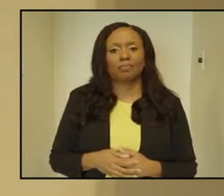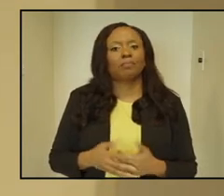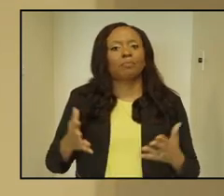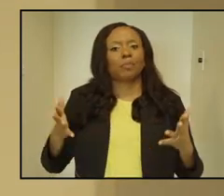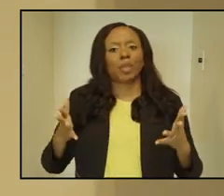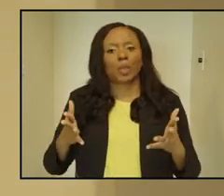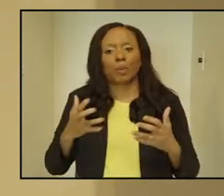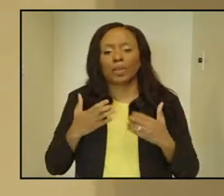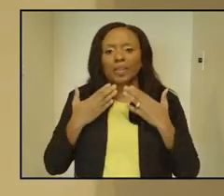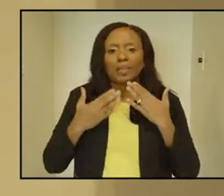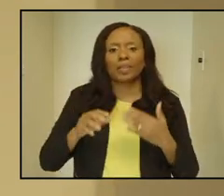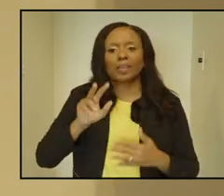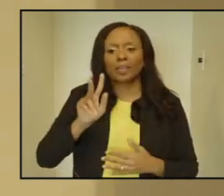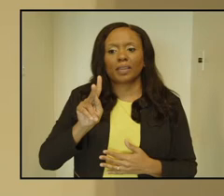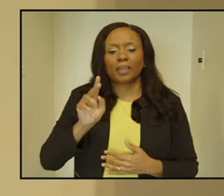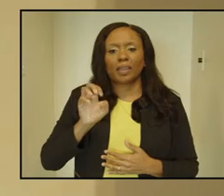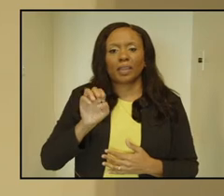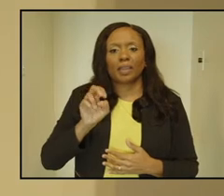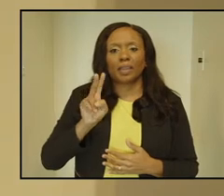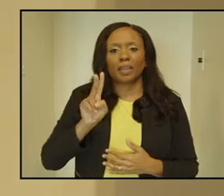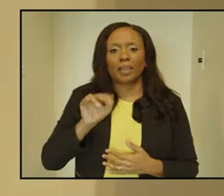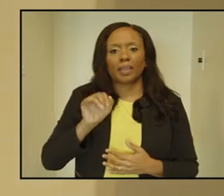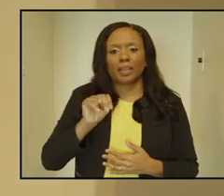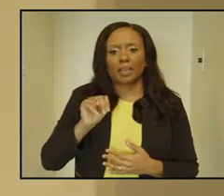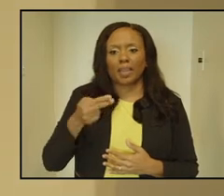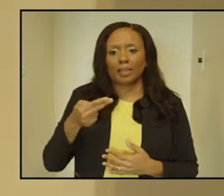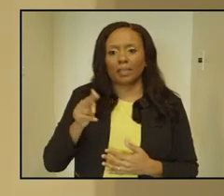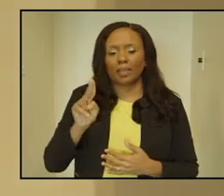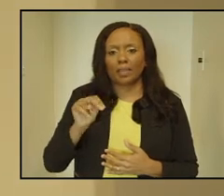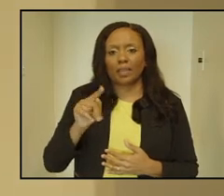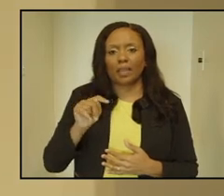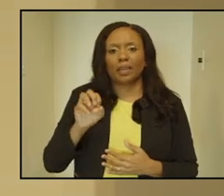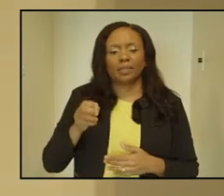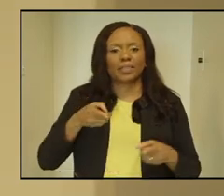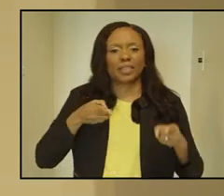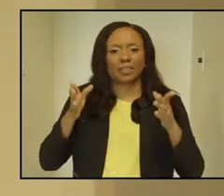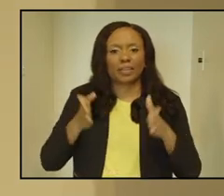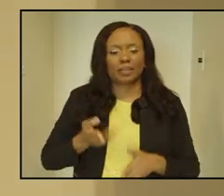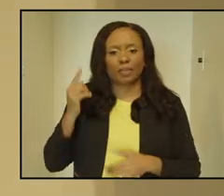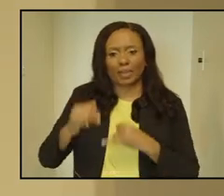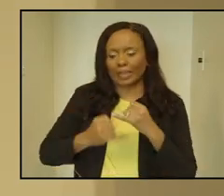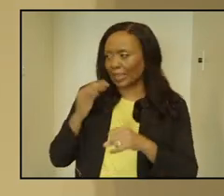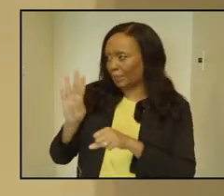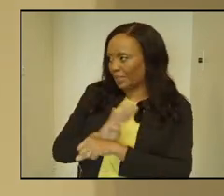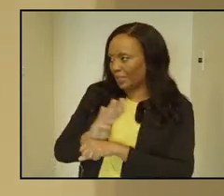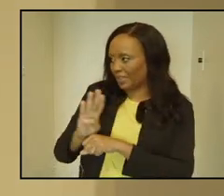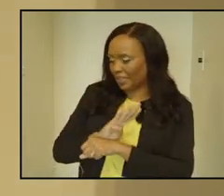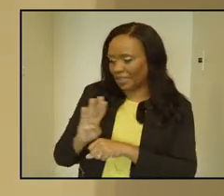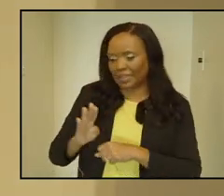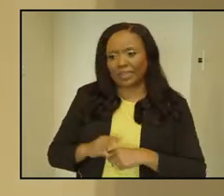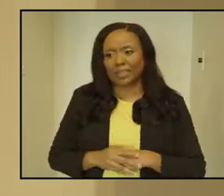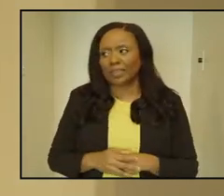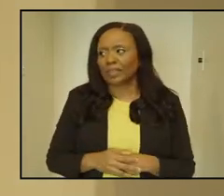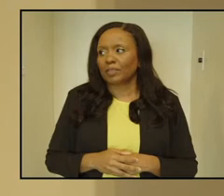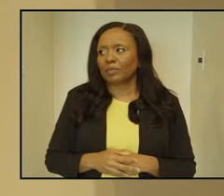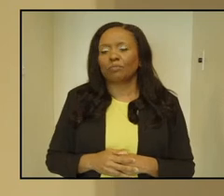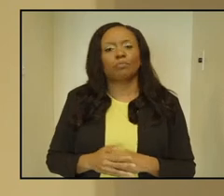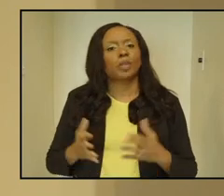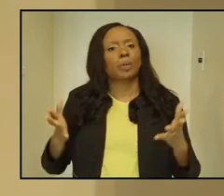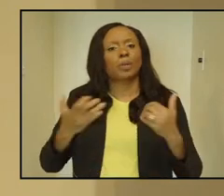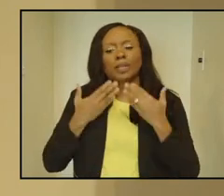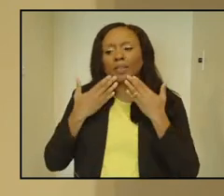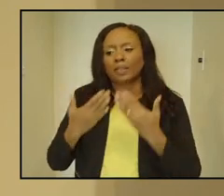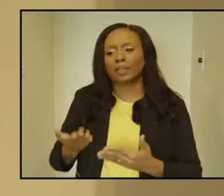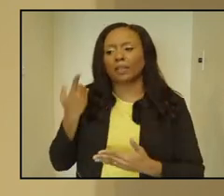particularly Mr. Kevin Hunt, Director of the International Business Unit, and we are grateful for your unwavering